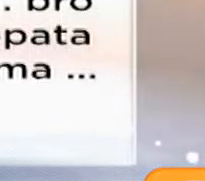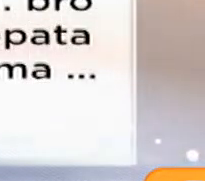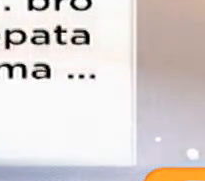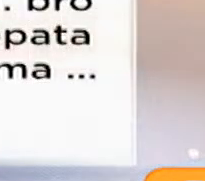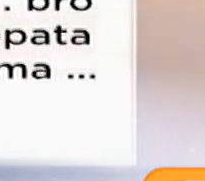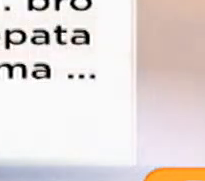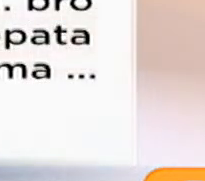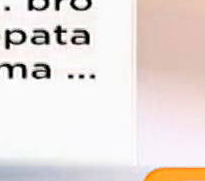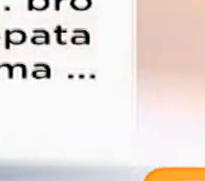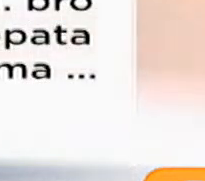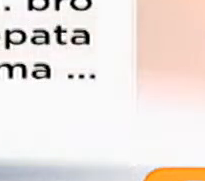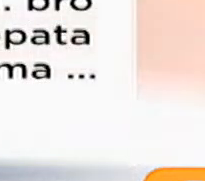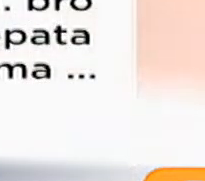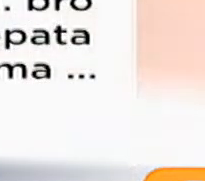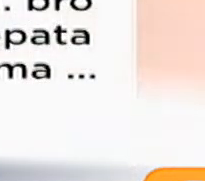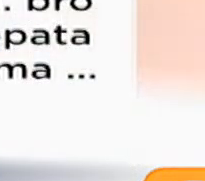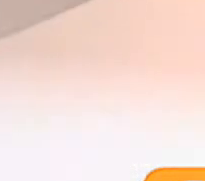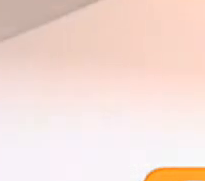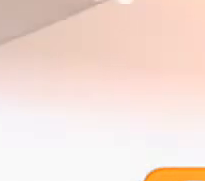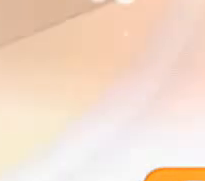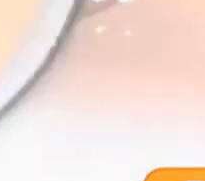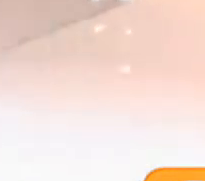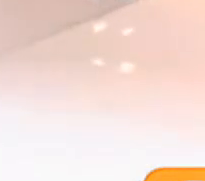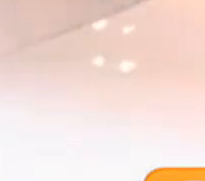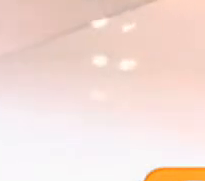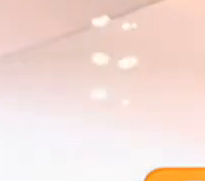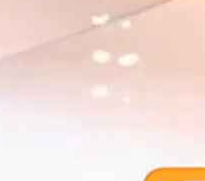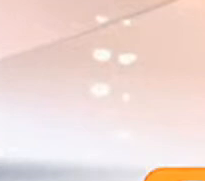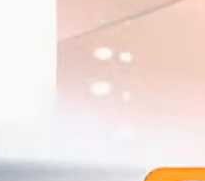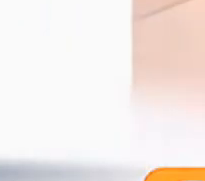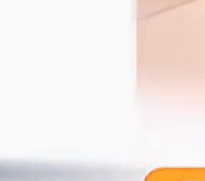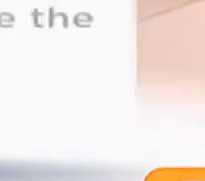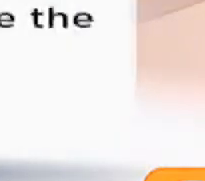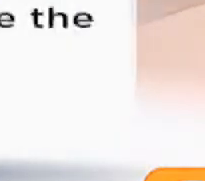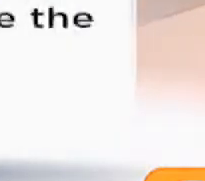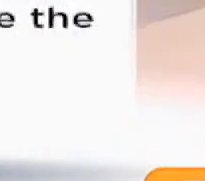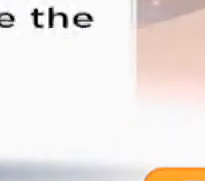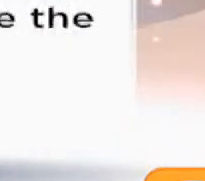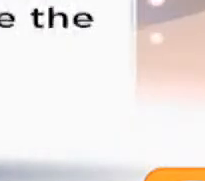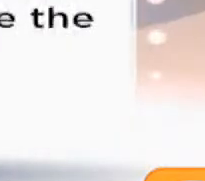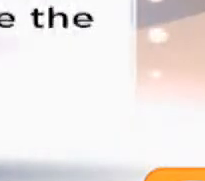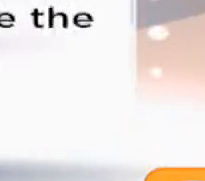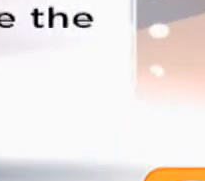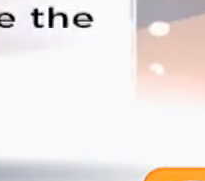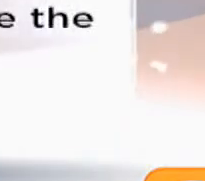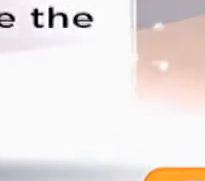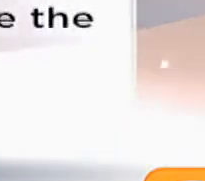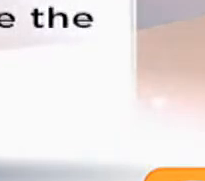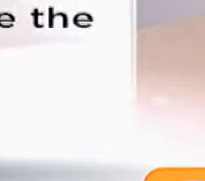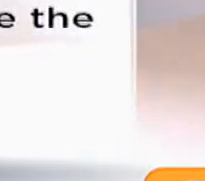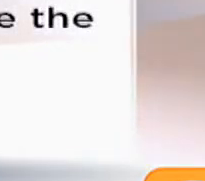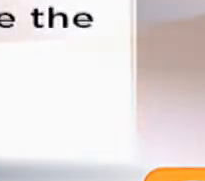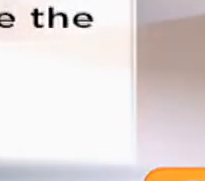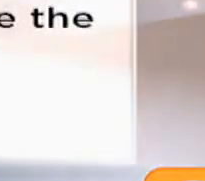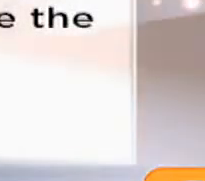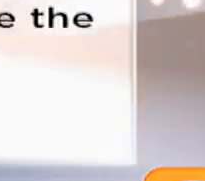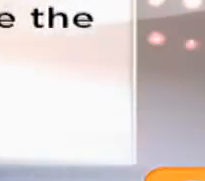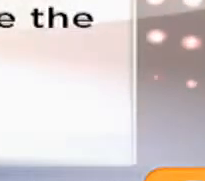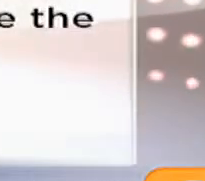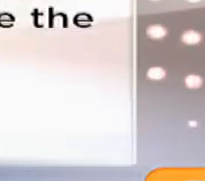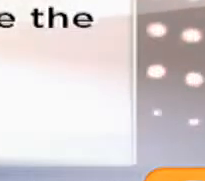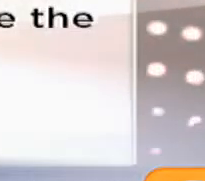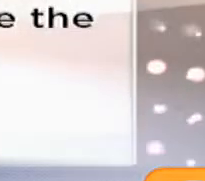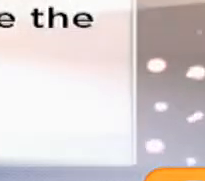drum. What kind of thing is this? This is about my colleague here from work, a fantasy minor there, camera person. Oringe Waswa says, the